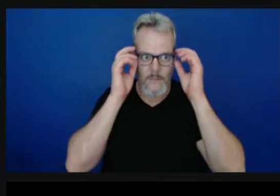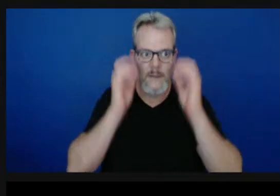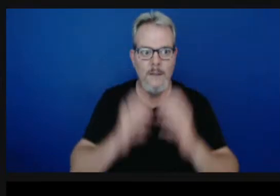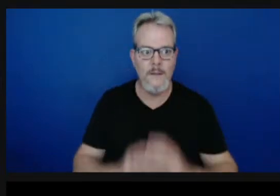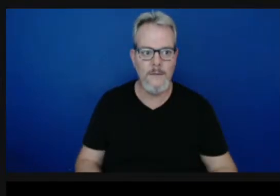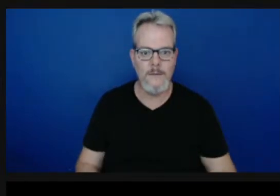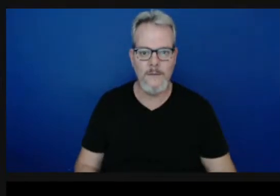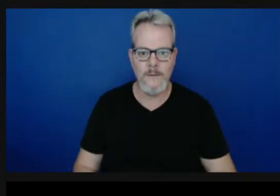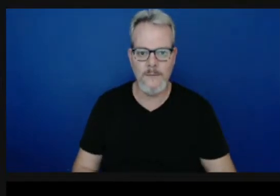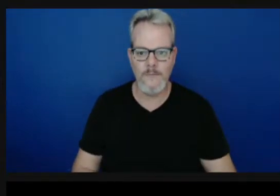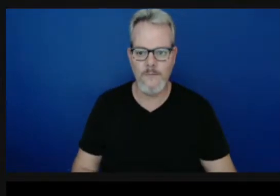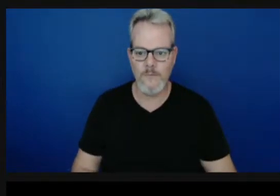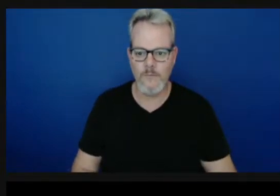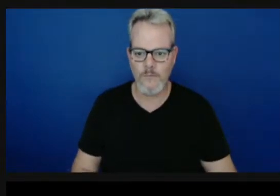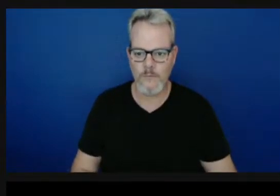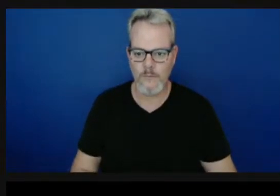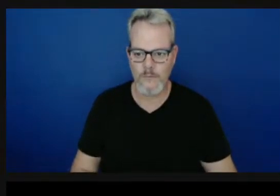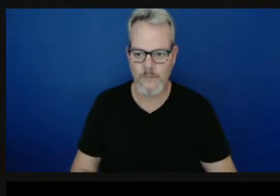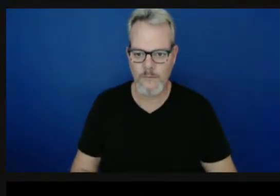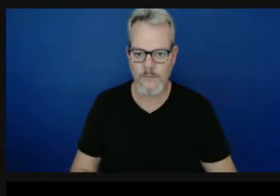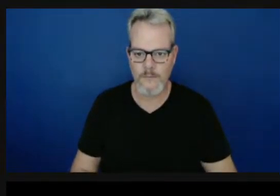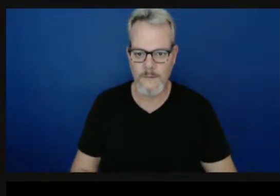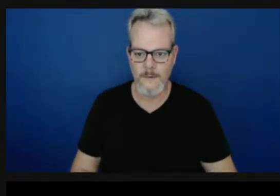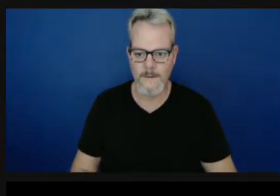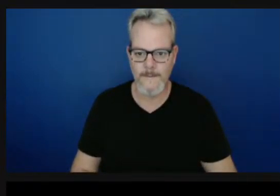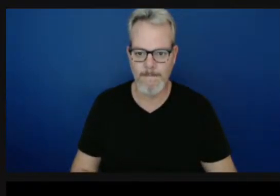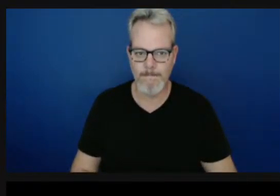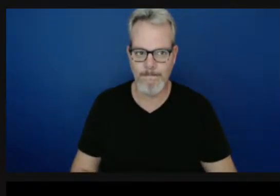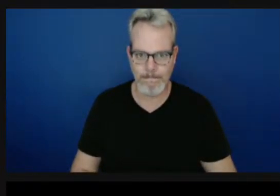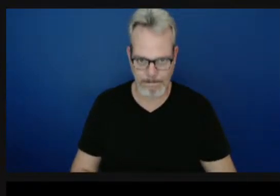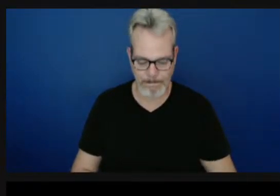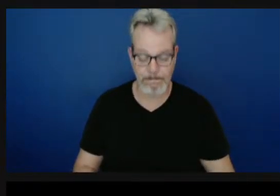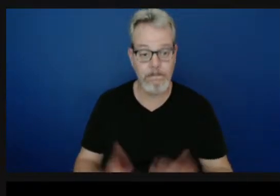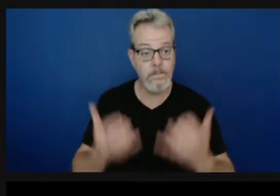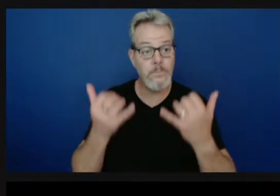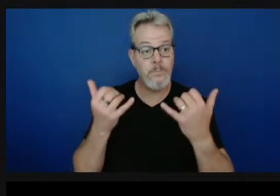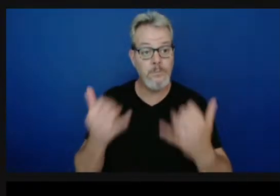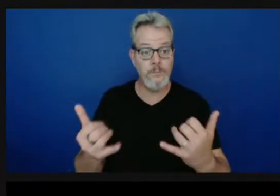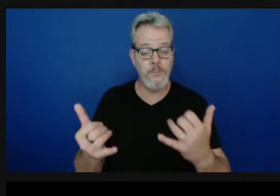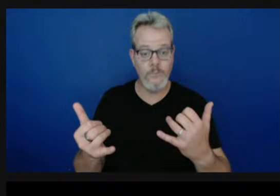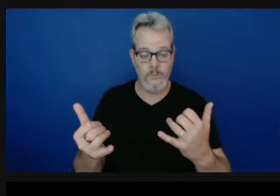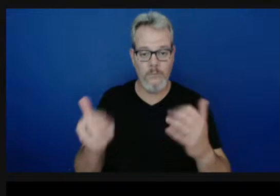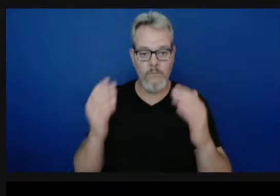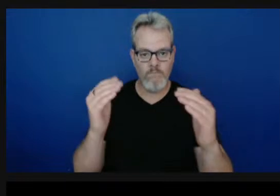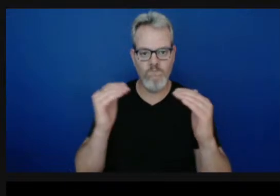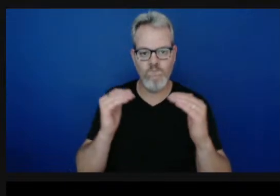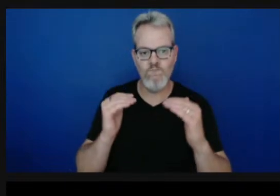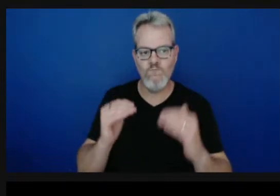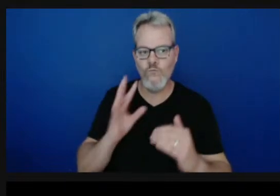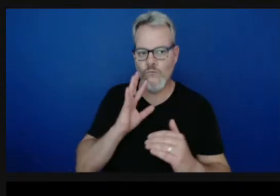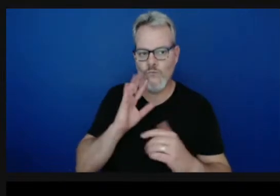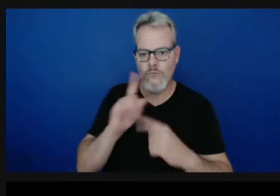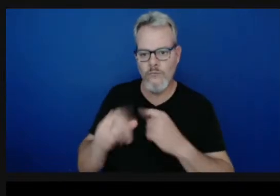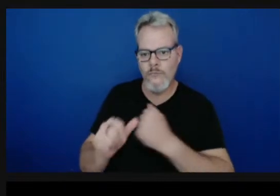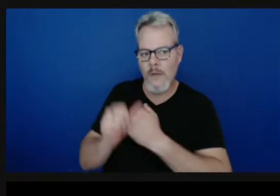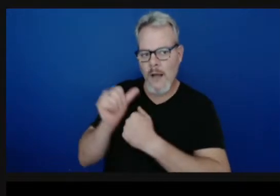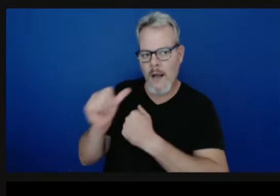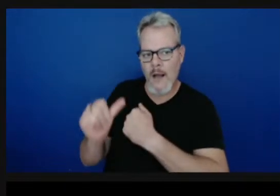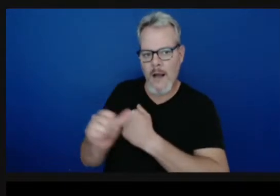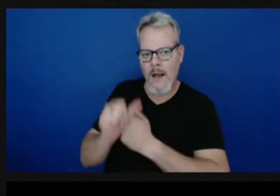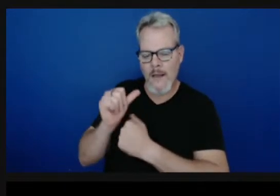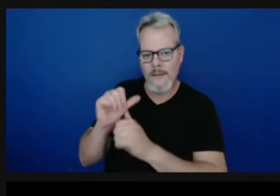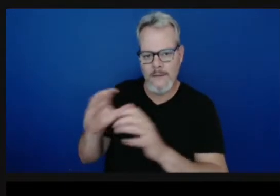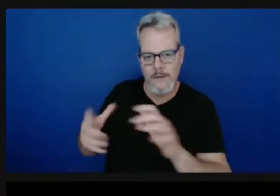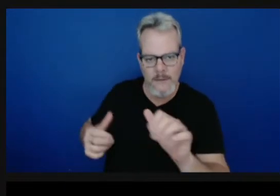Right. So with that, we'll transition into our hazard summary, looking